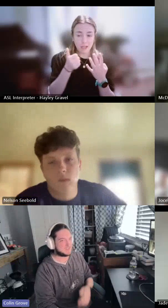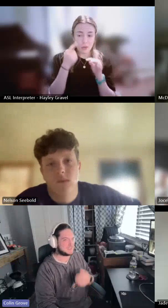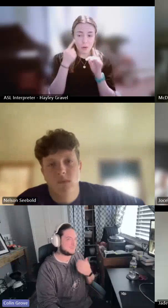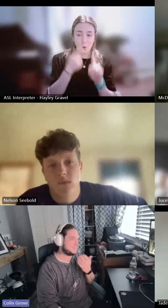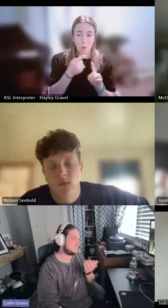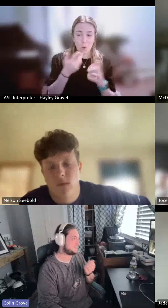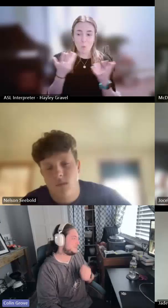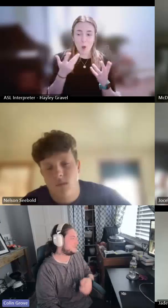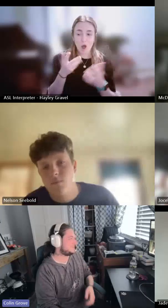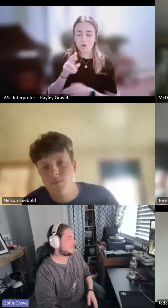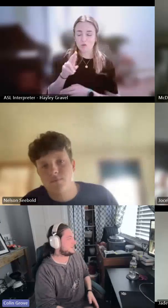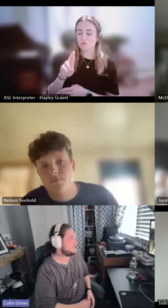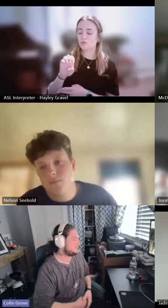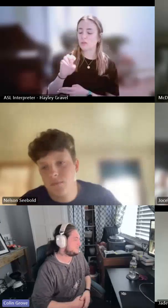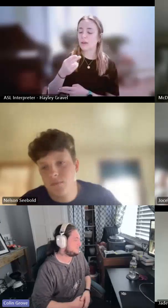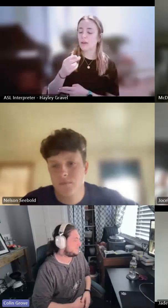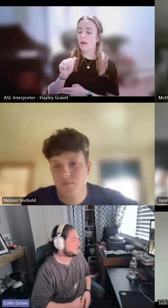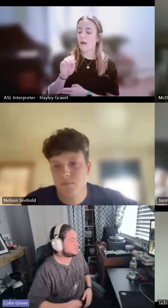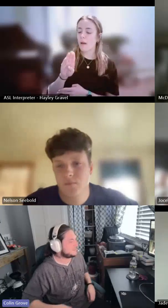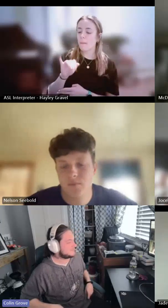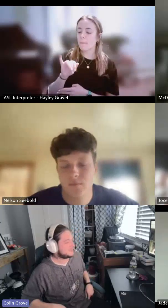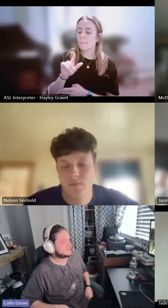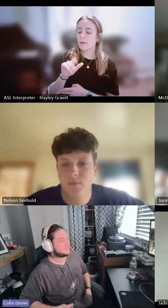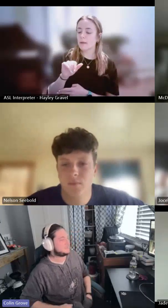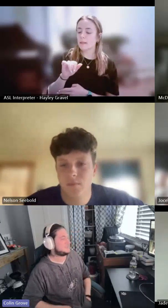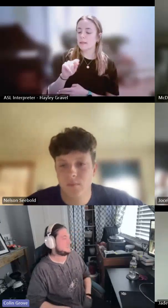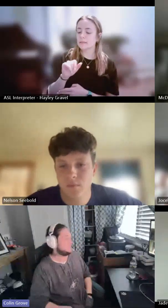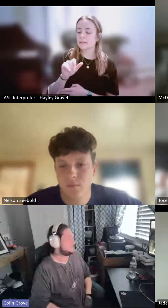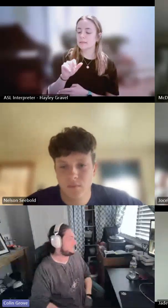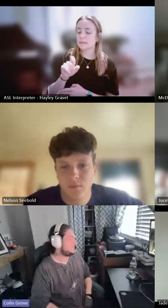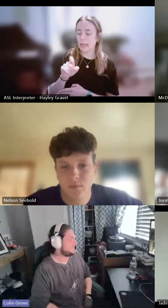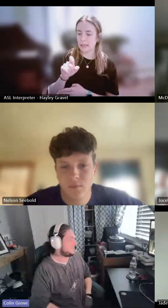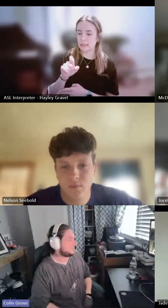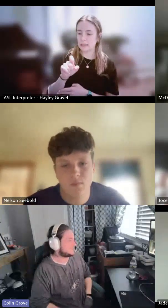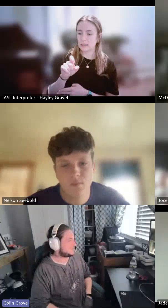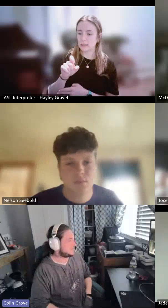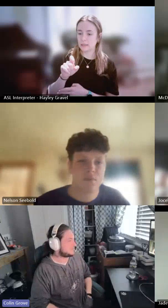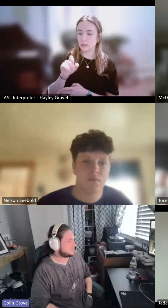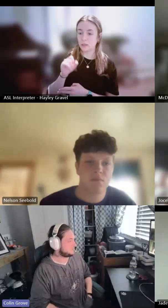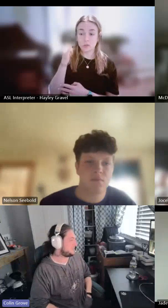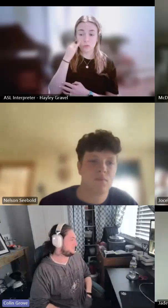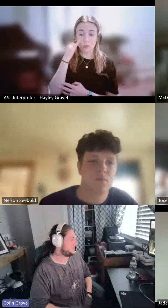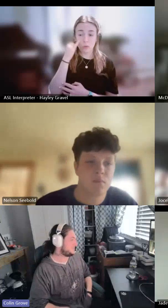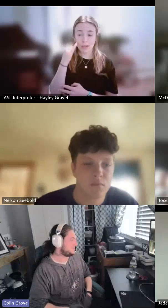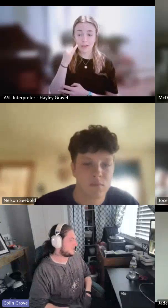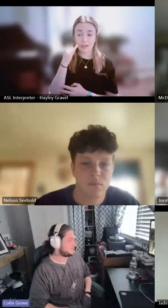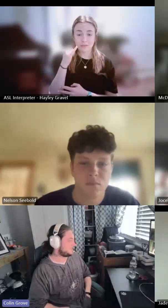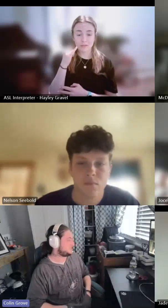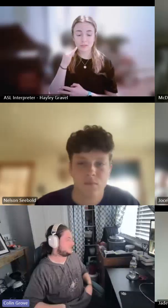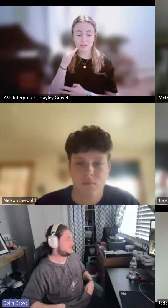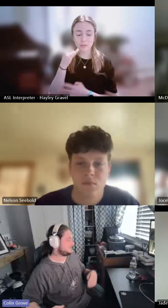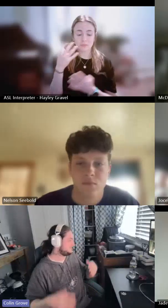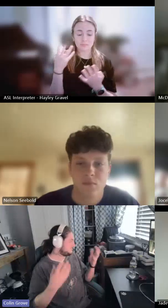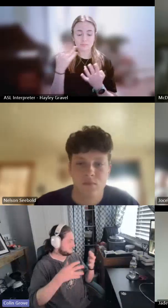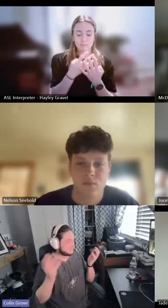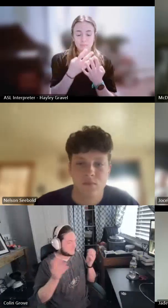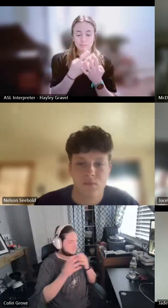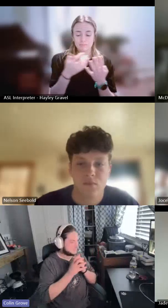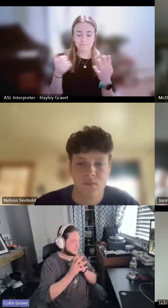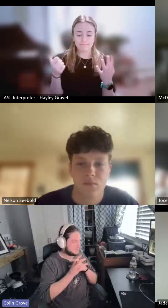if you're not giving somebody the death penalty, why are you basically giving them a death sentence and sending them to state prison, putting them in general